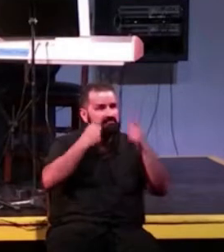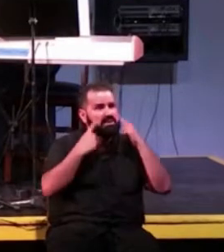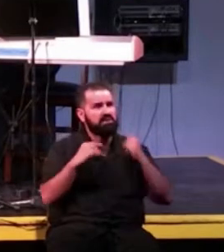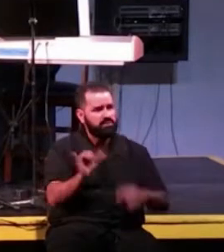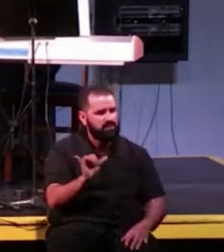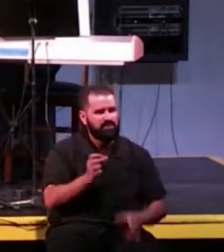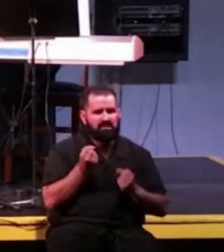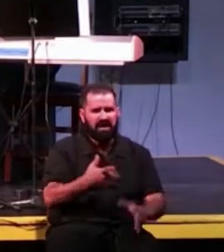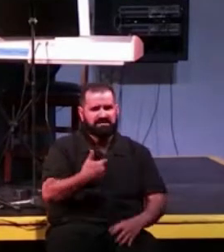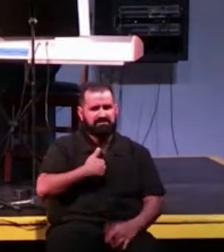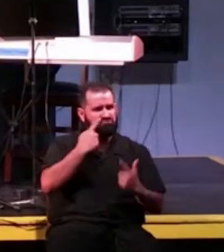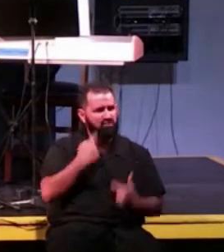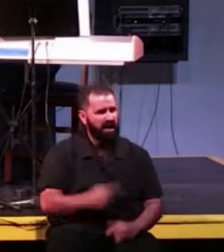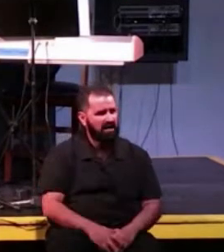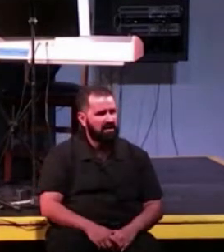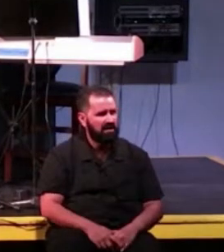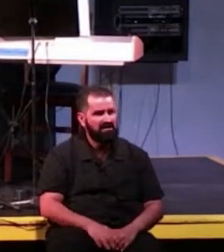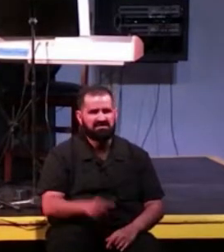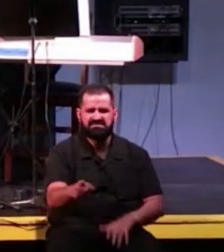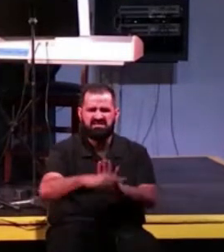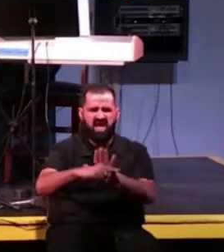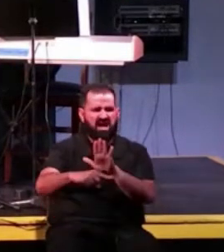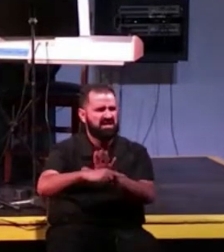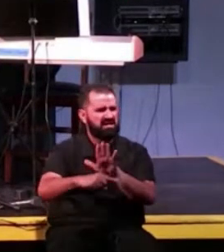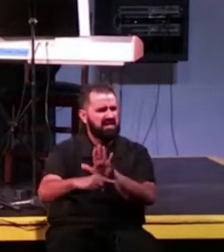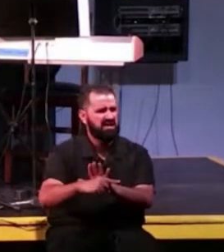they make me cry. They're so miserable.